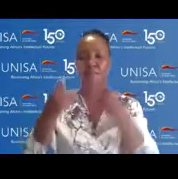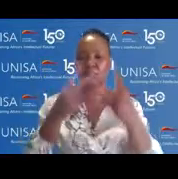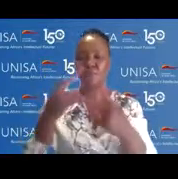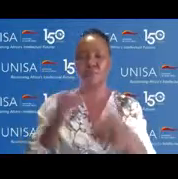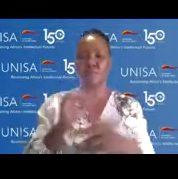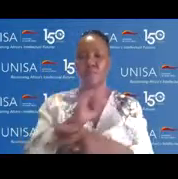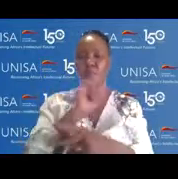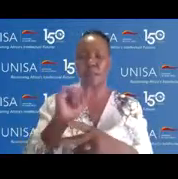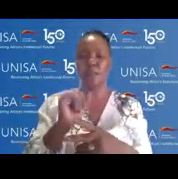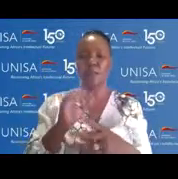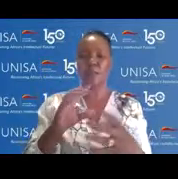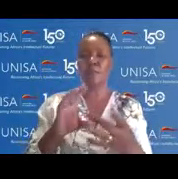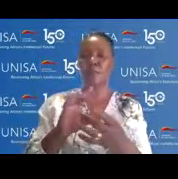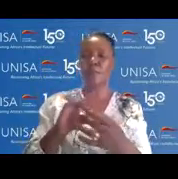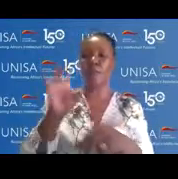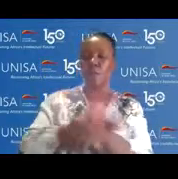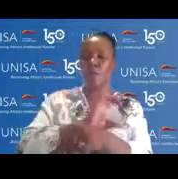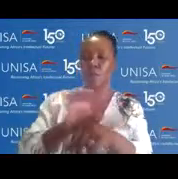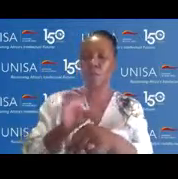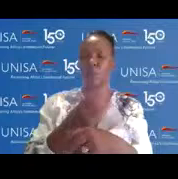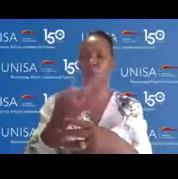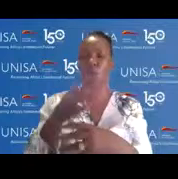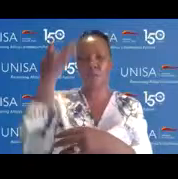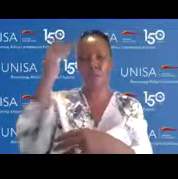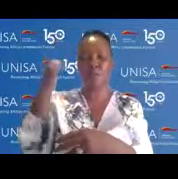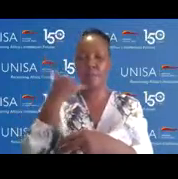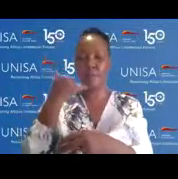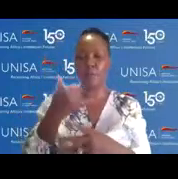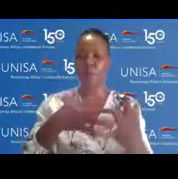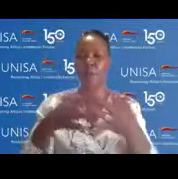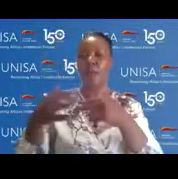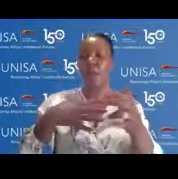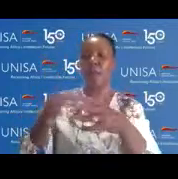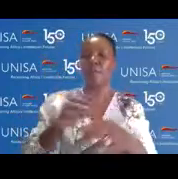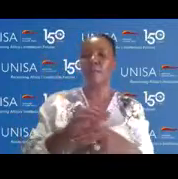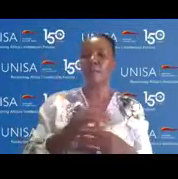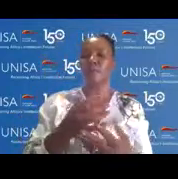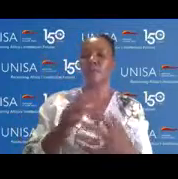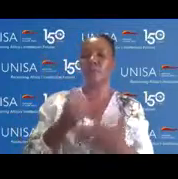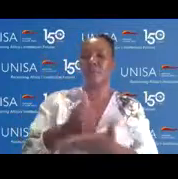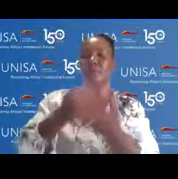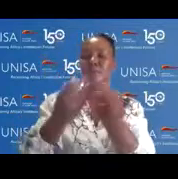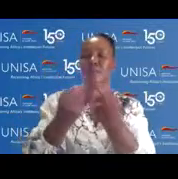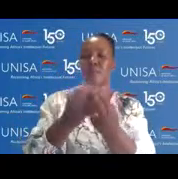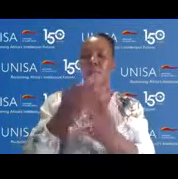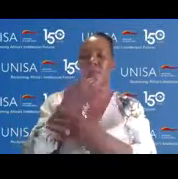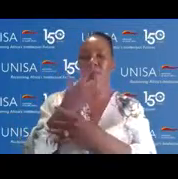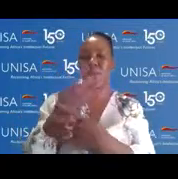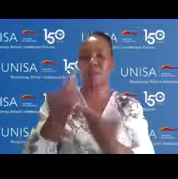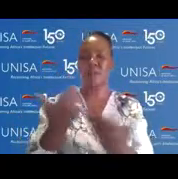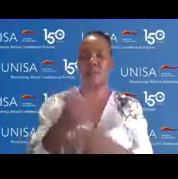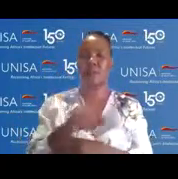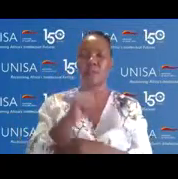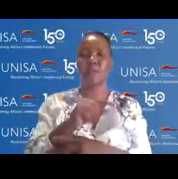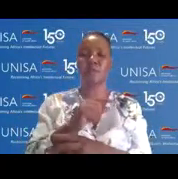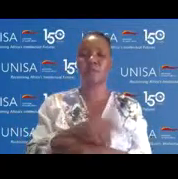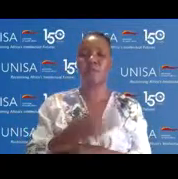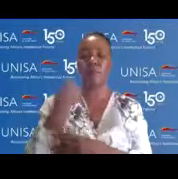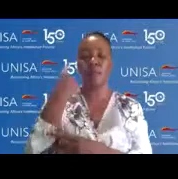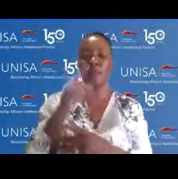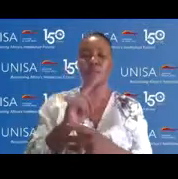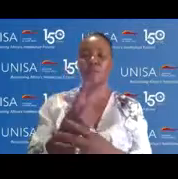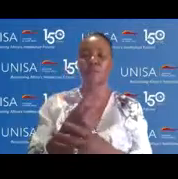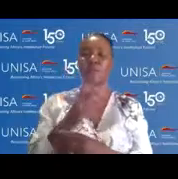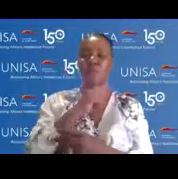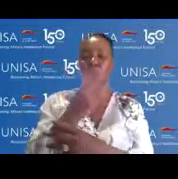your computer as well, whichever you prefer. And what I usually suggest is use both. Use the phone